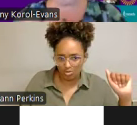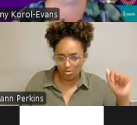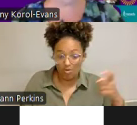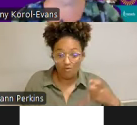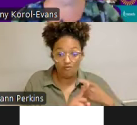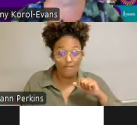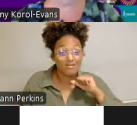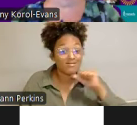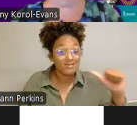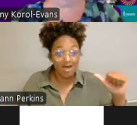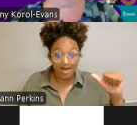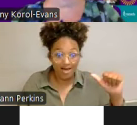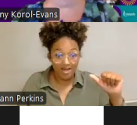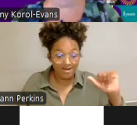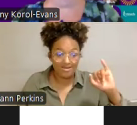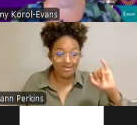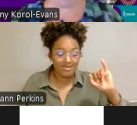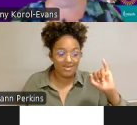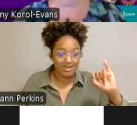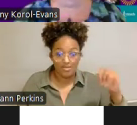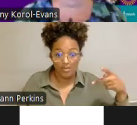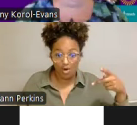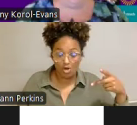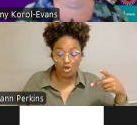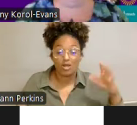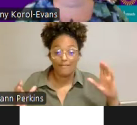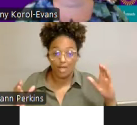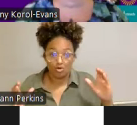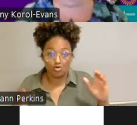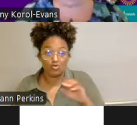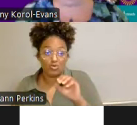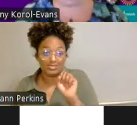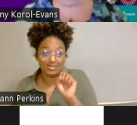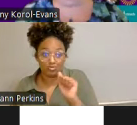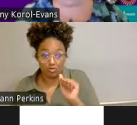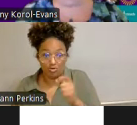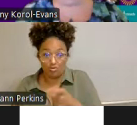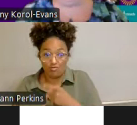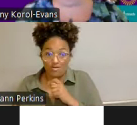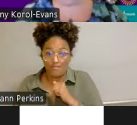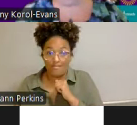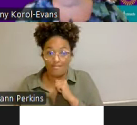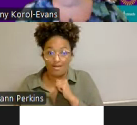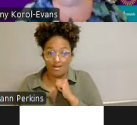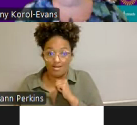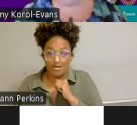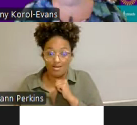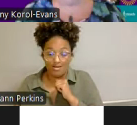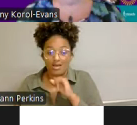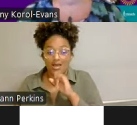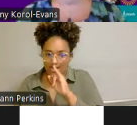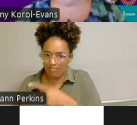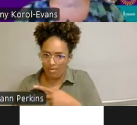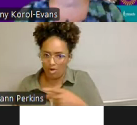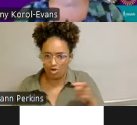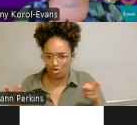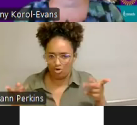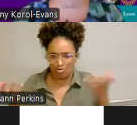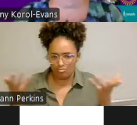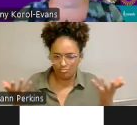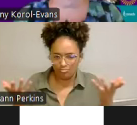partner and sexual assault from an intimate partner? So let's start with similarities. I'm putting that in the chat. What are some of